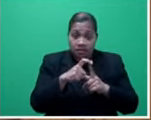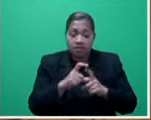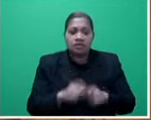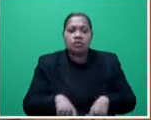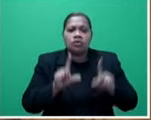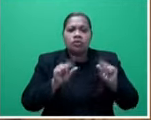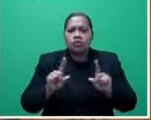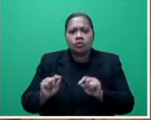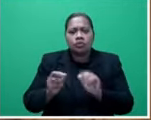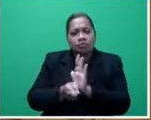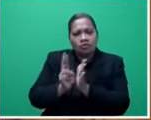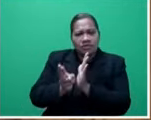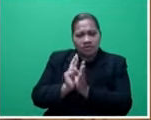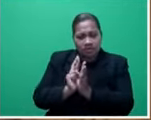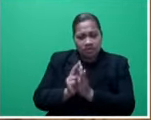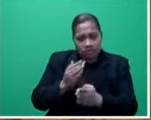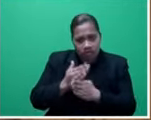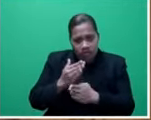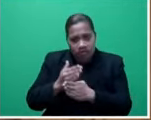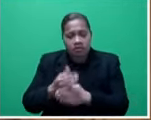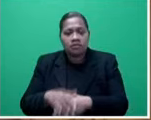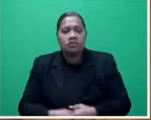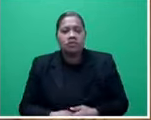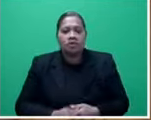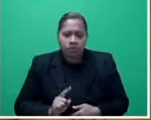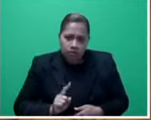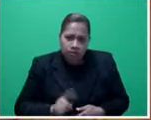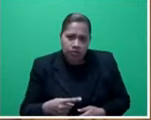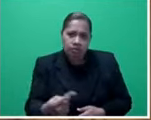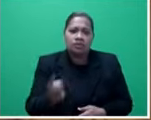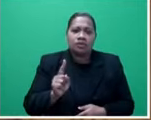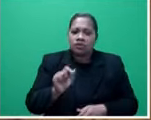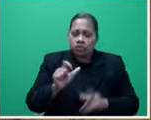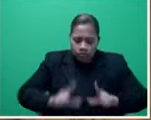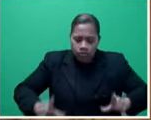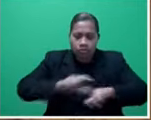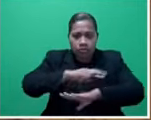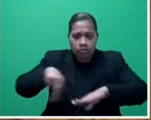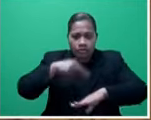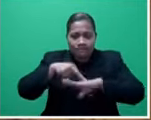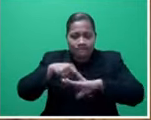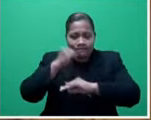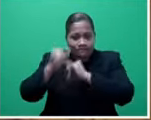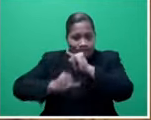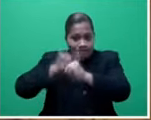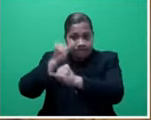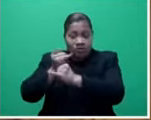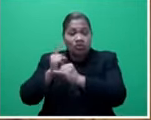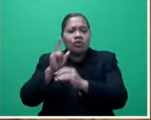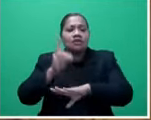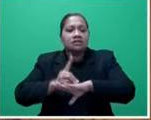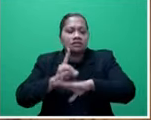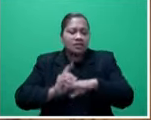review of such commitment for the purpose of determining their continued relevance to local, regional, and international realities on disability